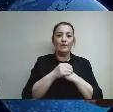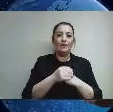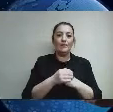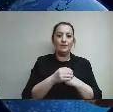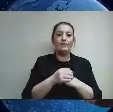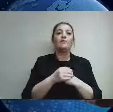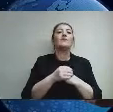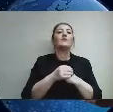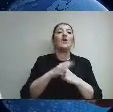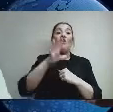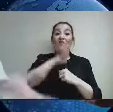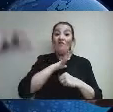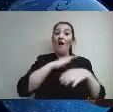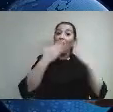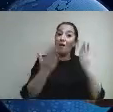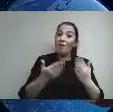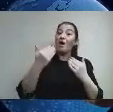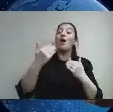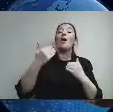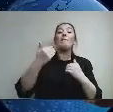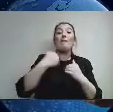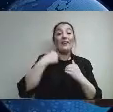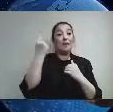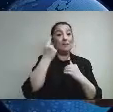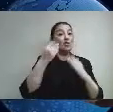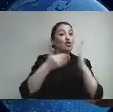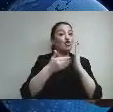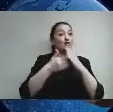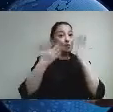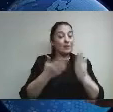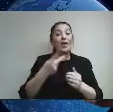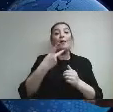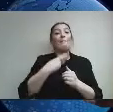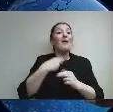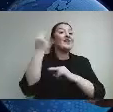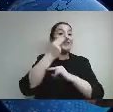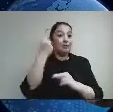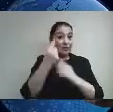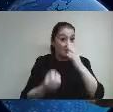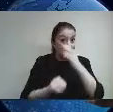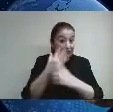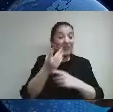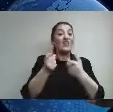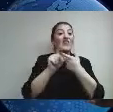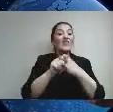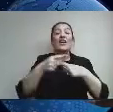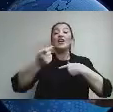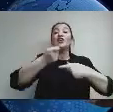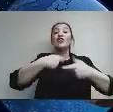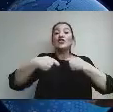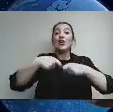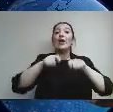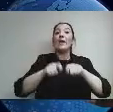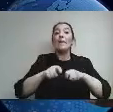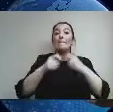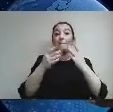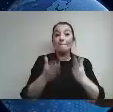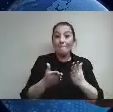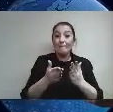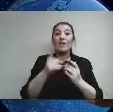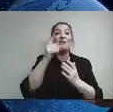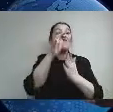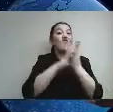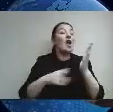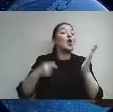my company. I commercialized it. I pay my taxes, for example. So what is